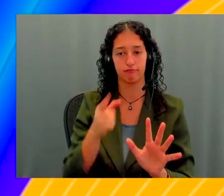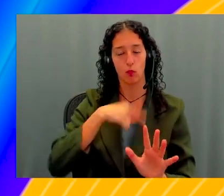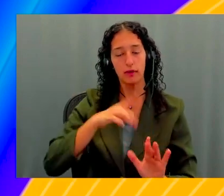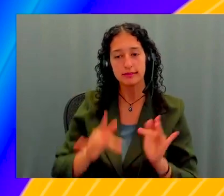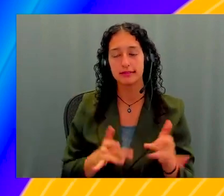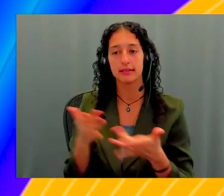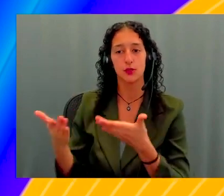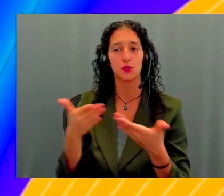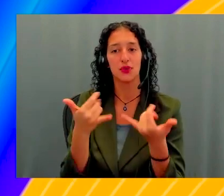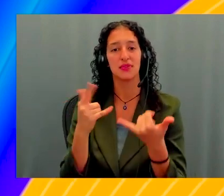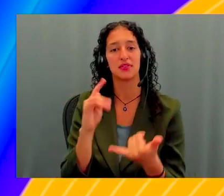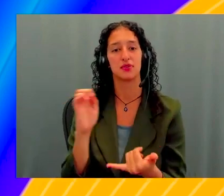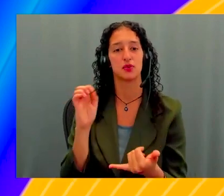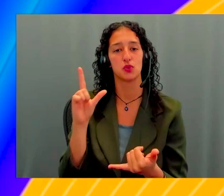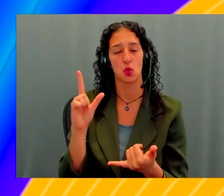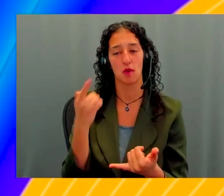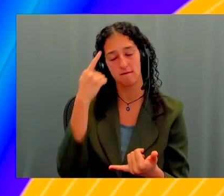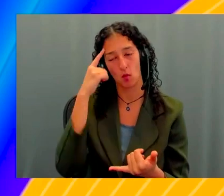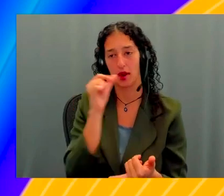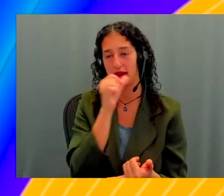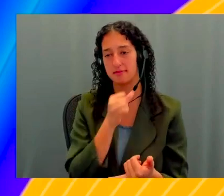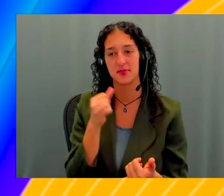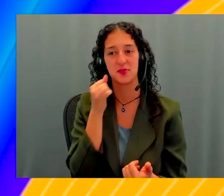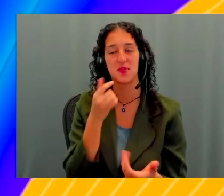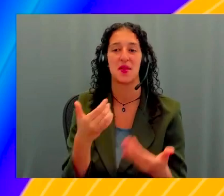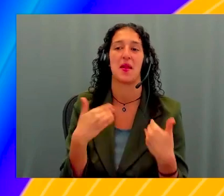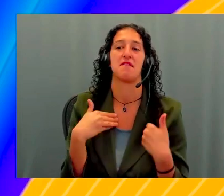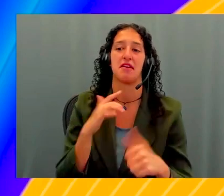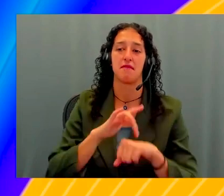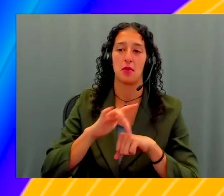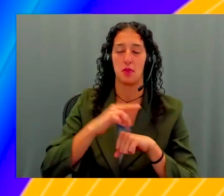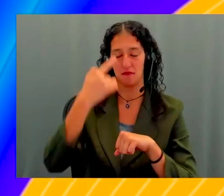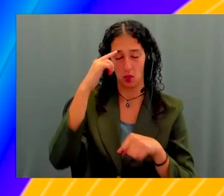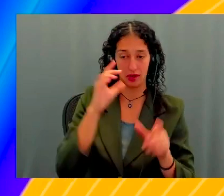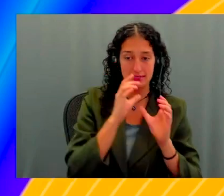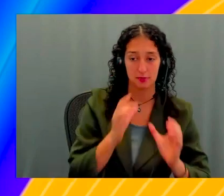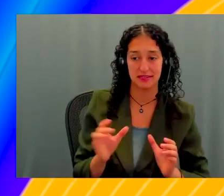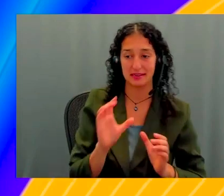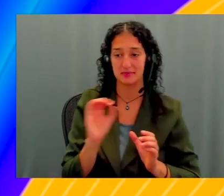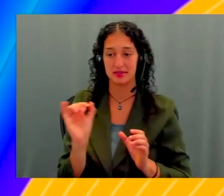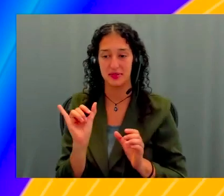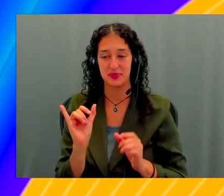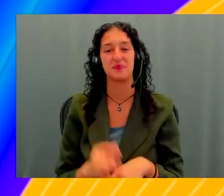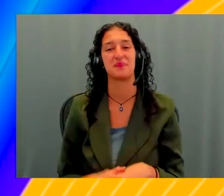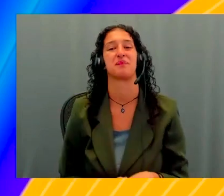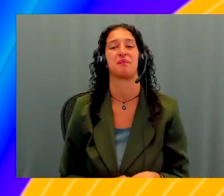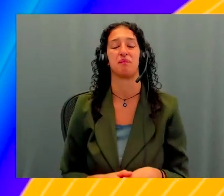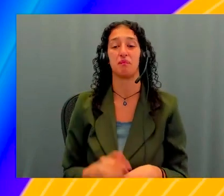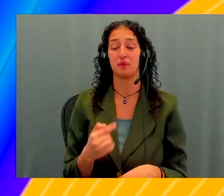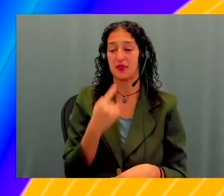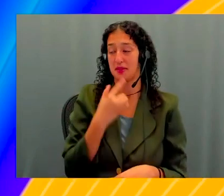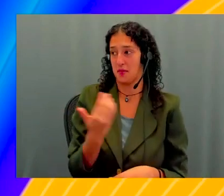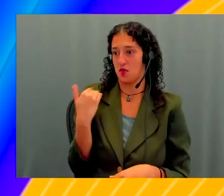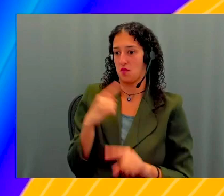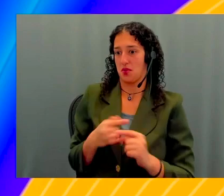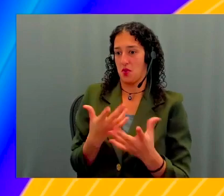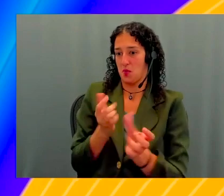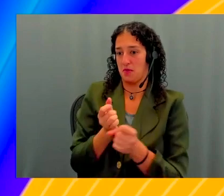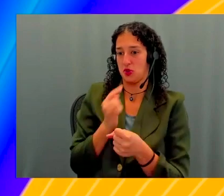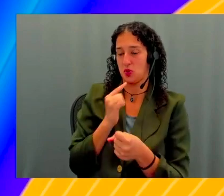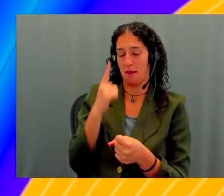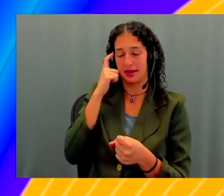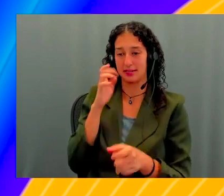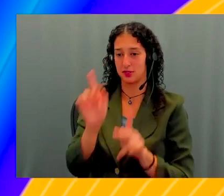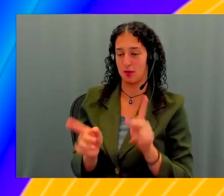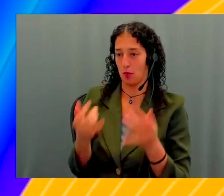market with Amazon and bring it to customers and enterprise customers. And I know I said this earlier, but I want to make sure, because there's still people at home who